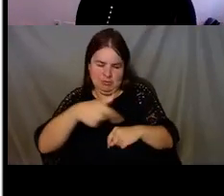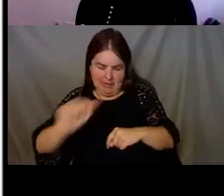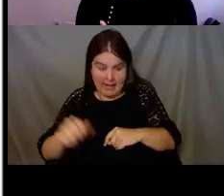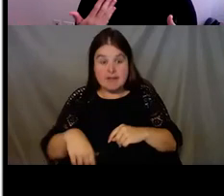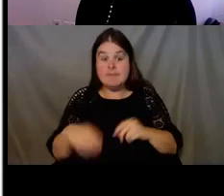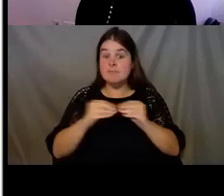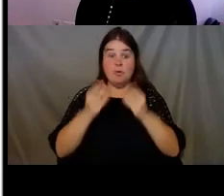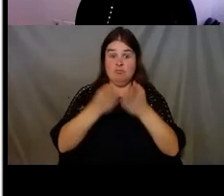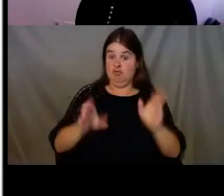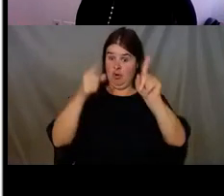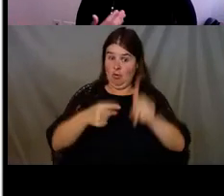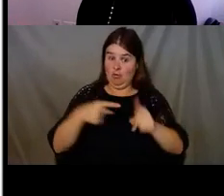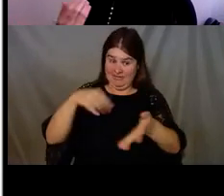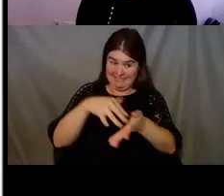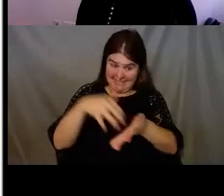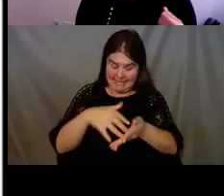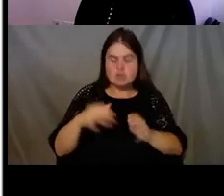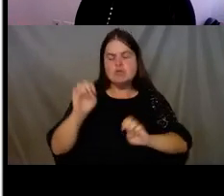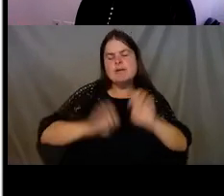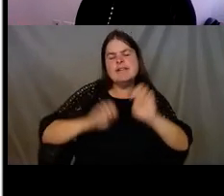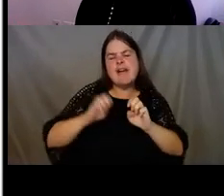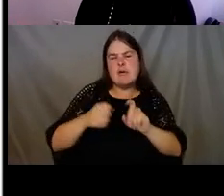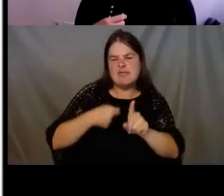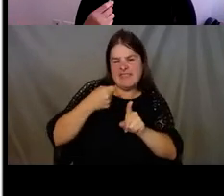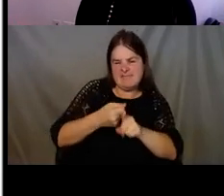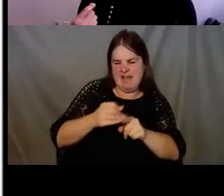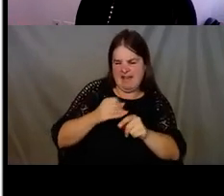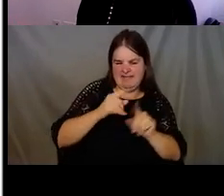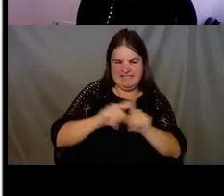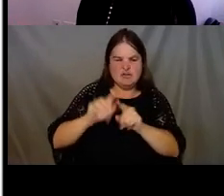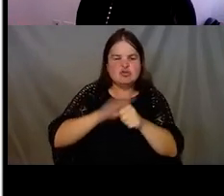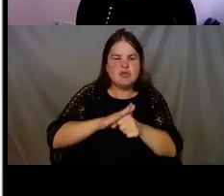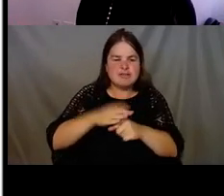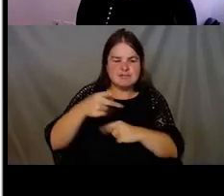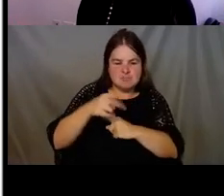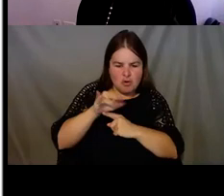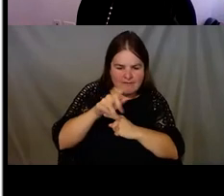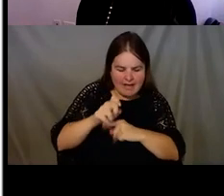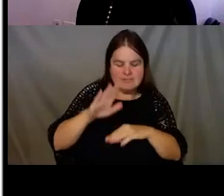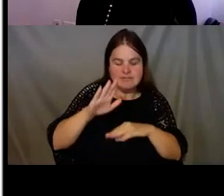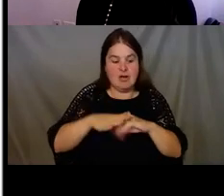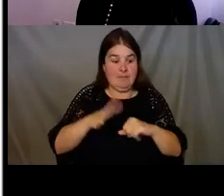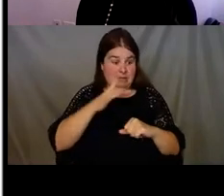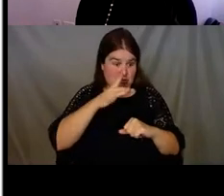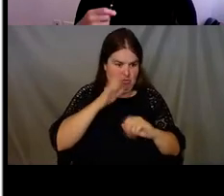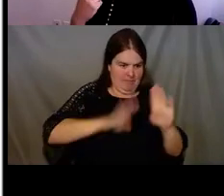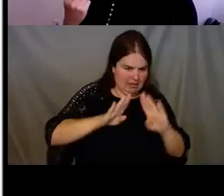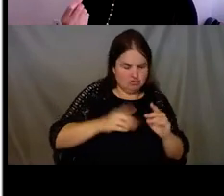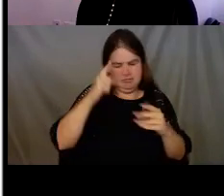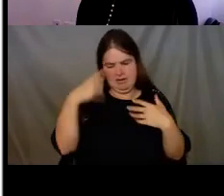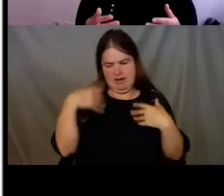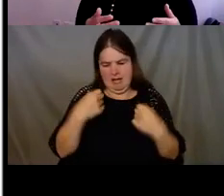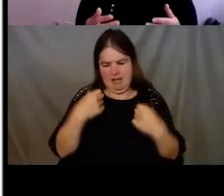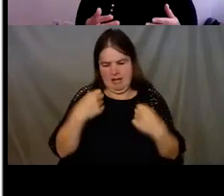study are really to evaluate the impact of stress profiles on maternal biology and mental health, as well